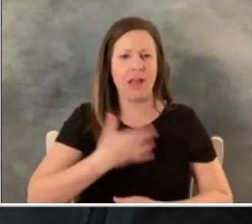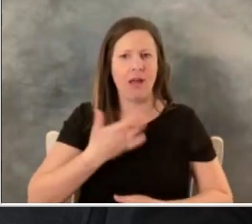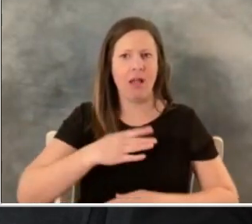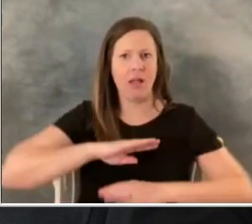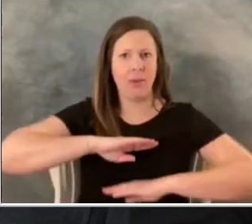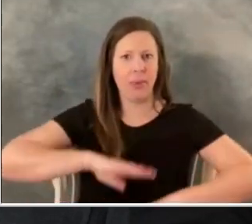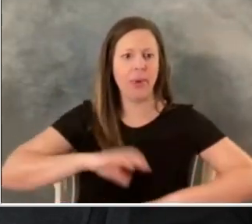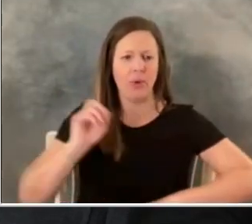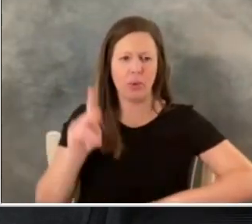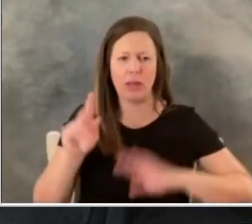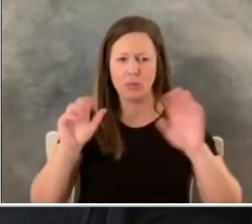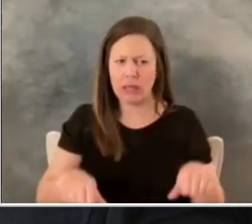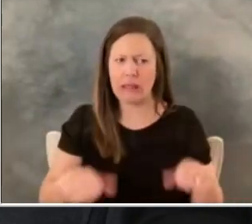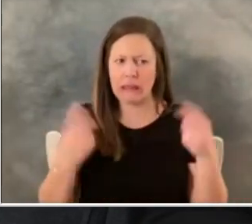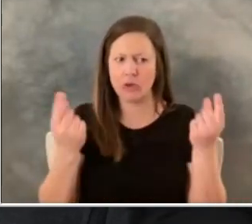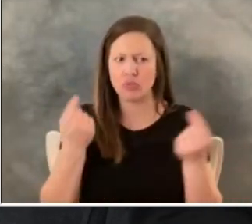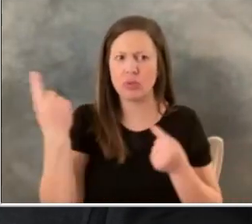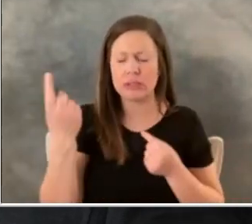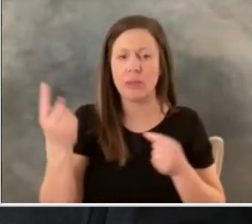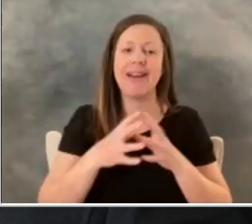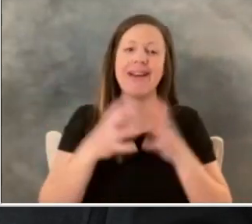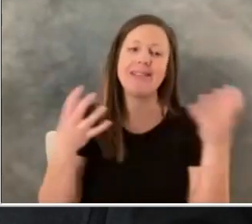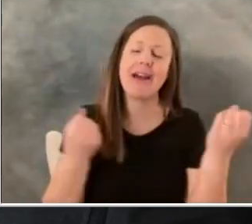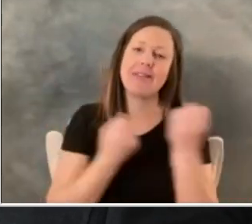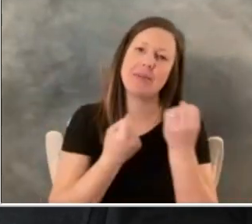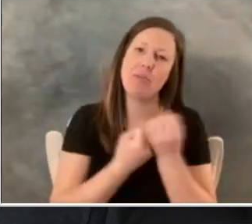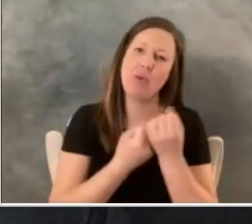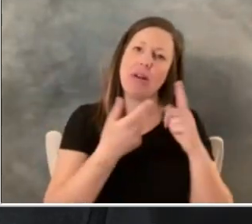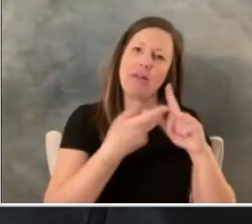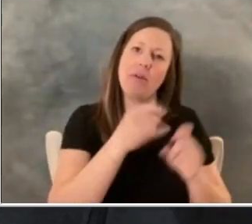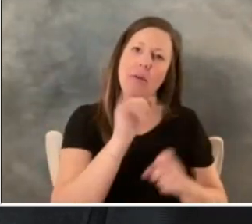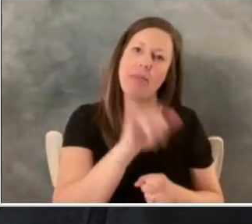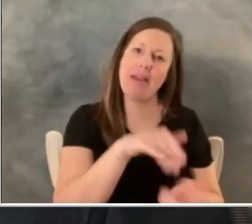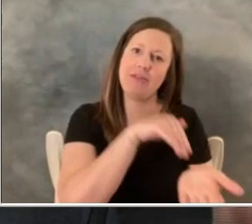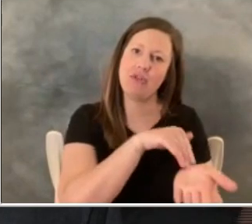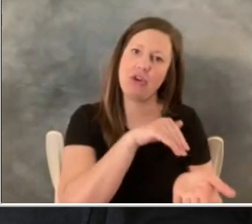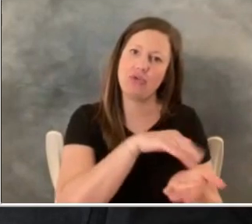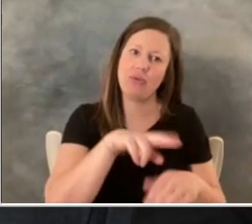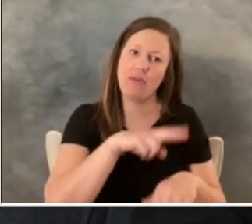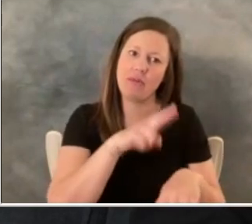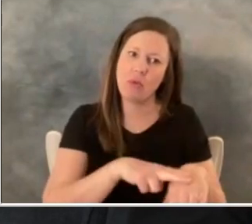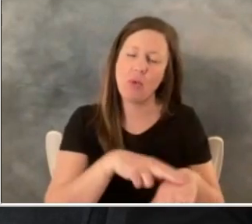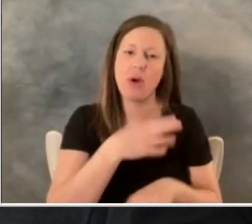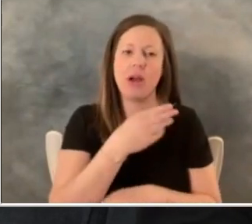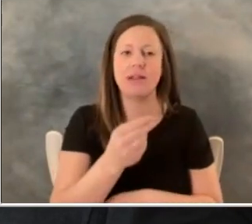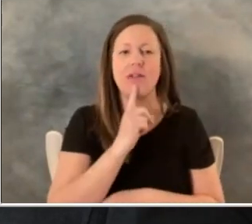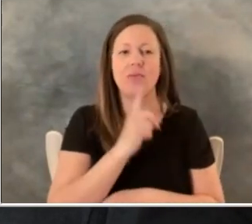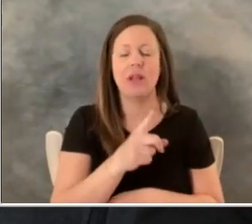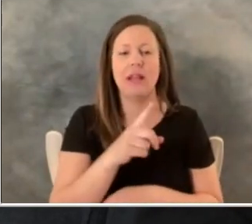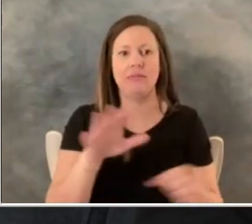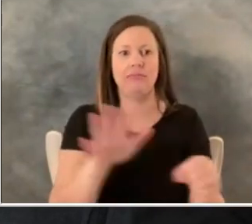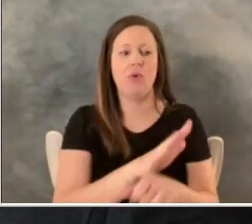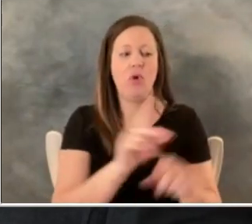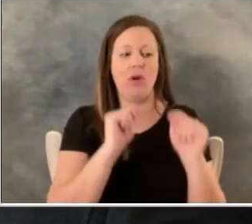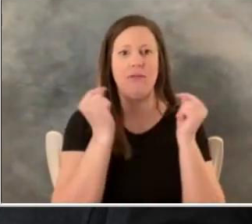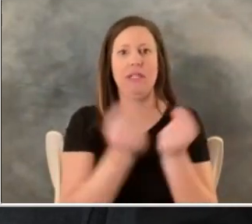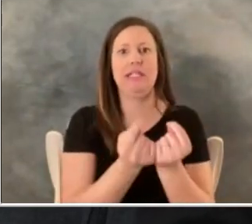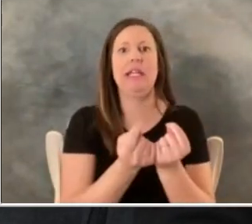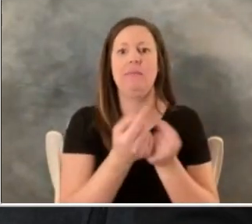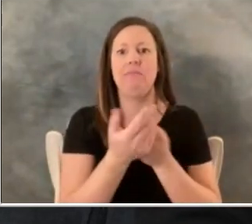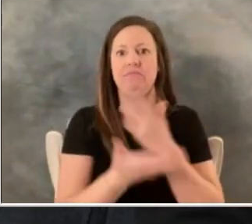here. A lot of support for that side, for the, all the team, the medical team that we